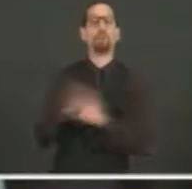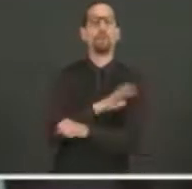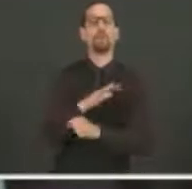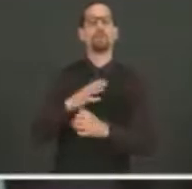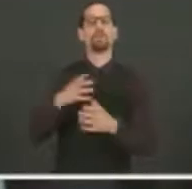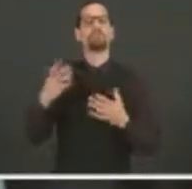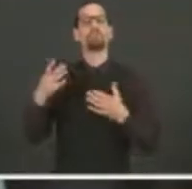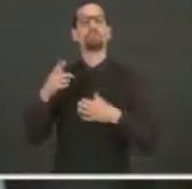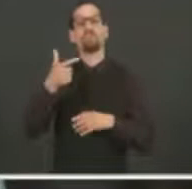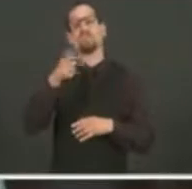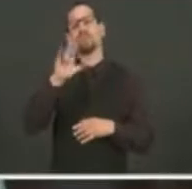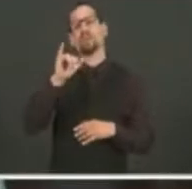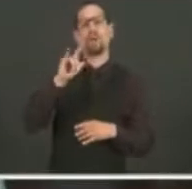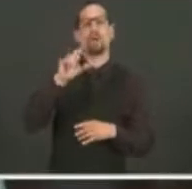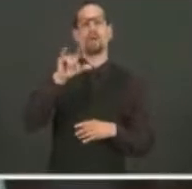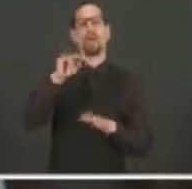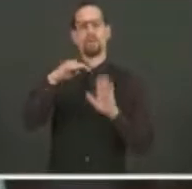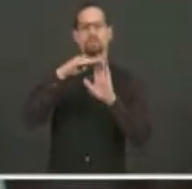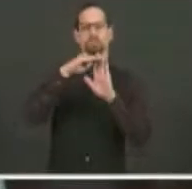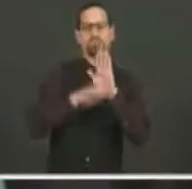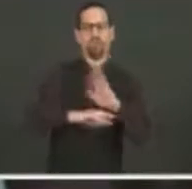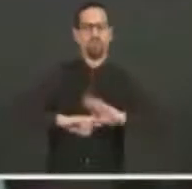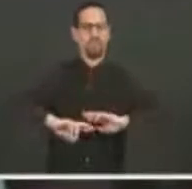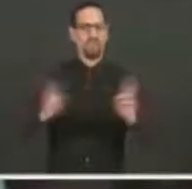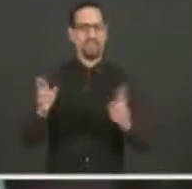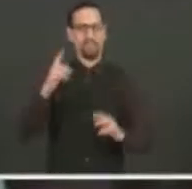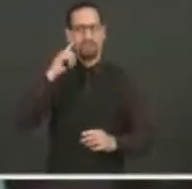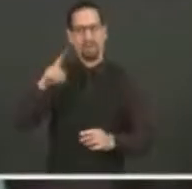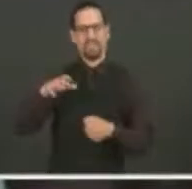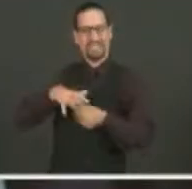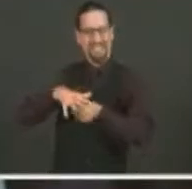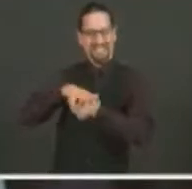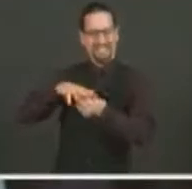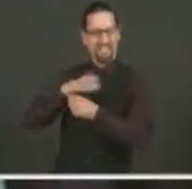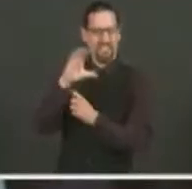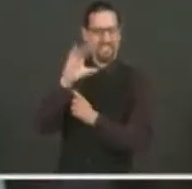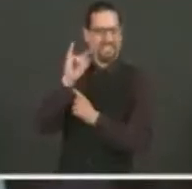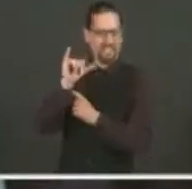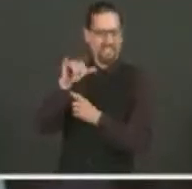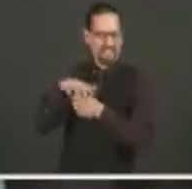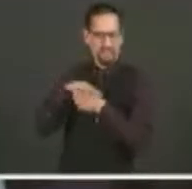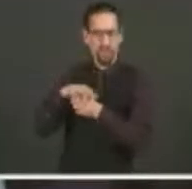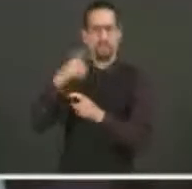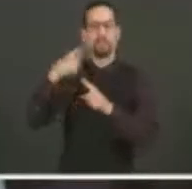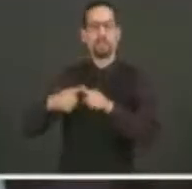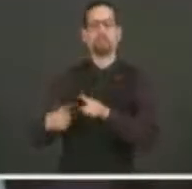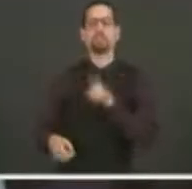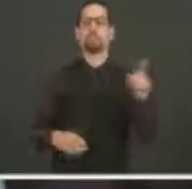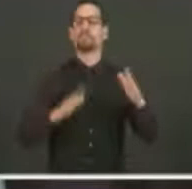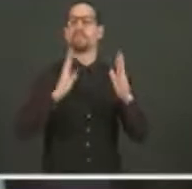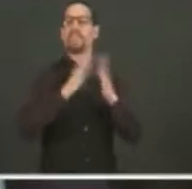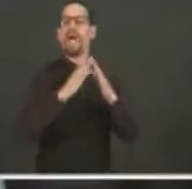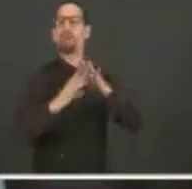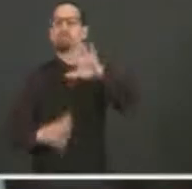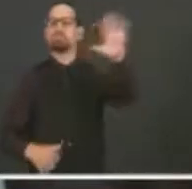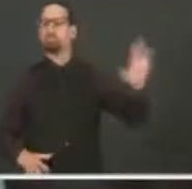guidance for the cities and towns online at reopeningri.com.